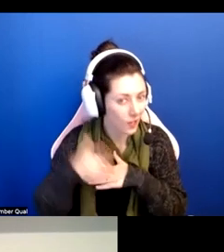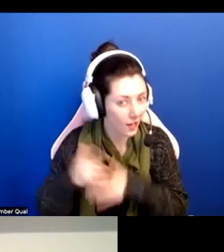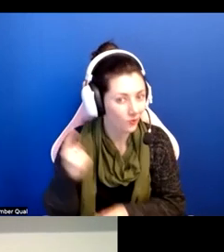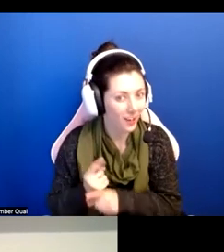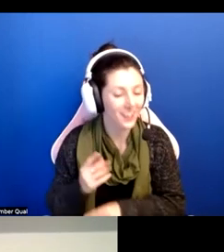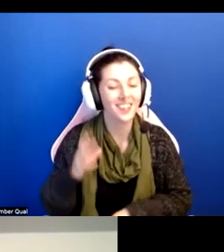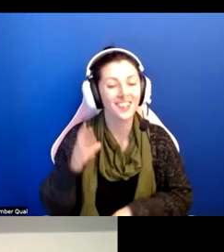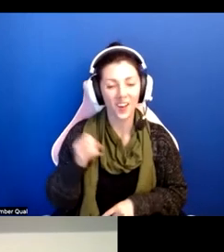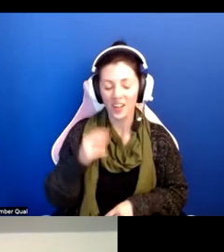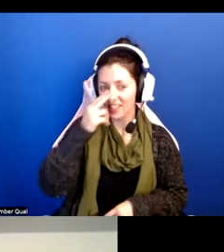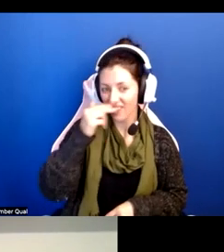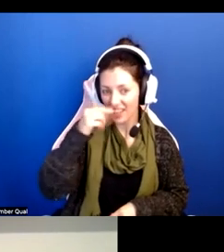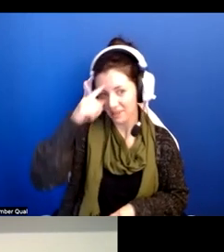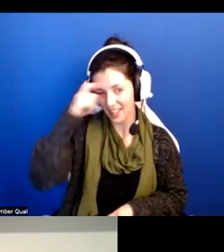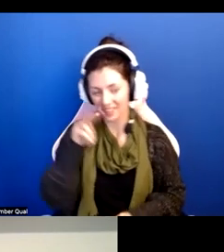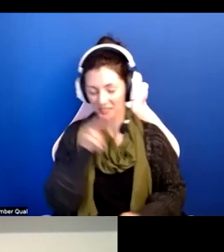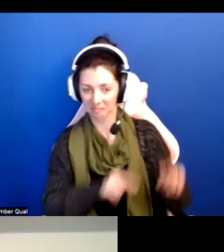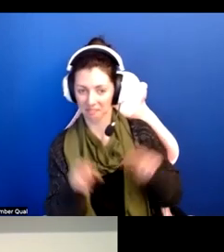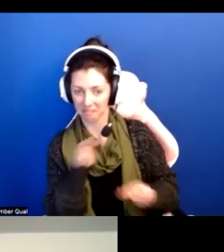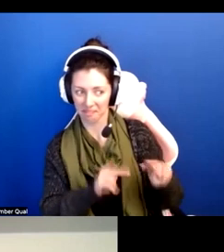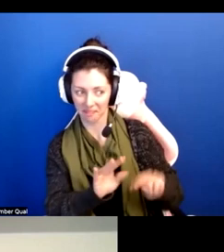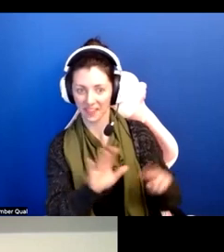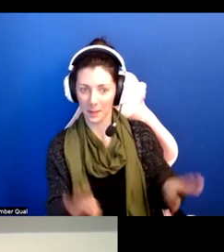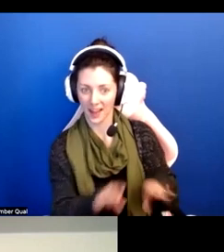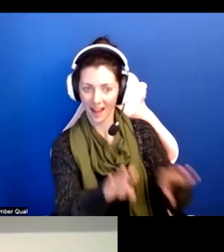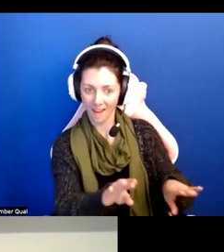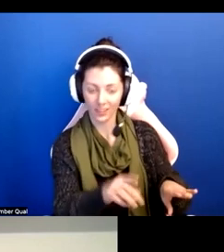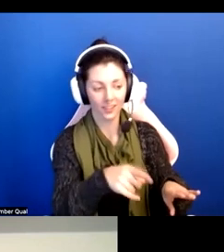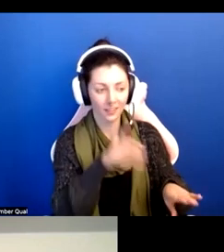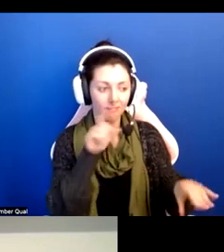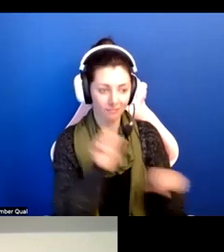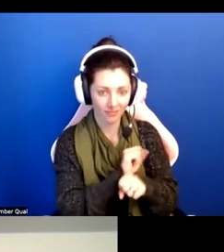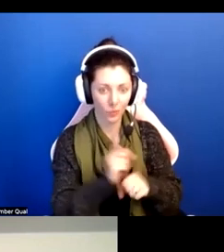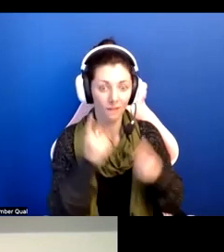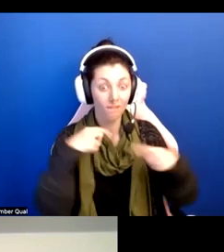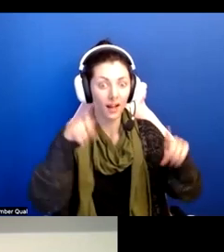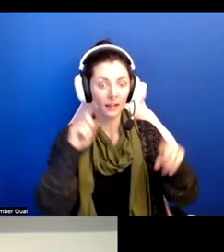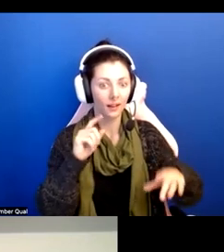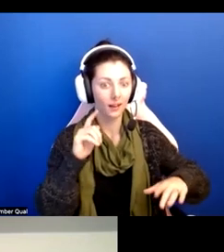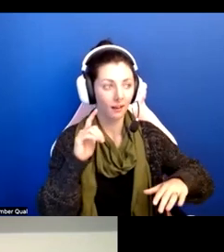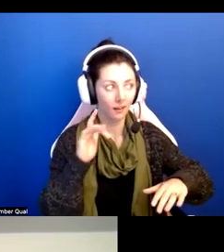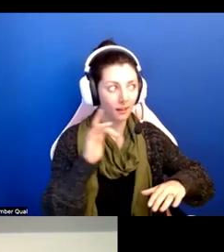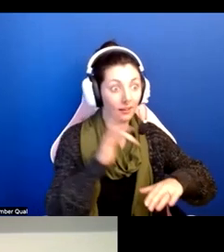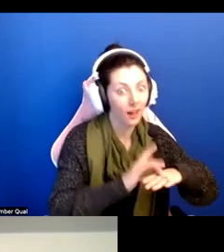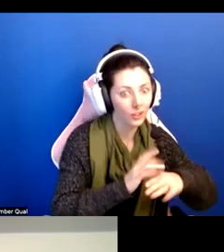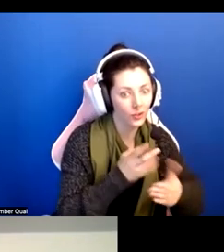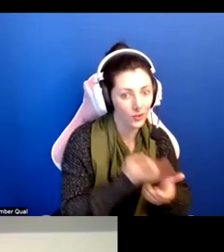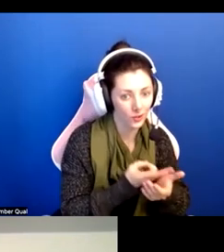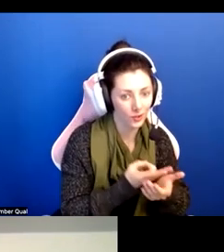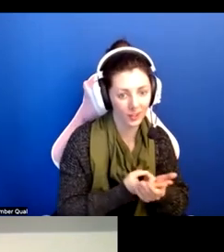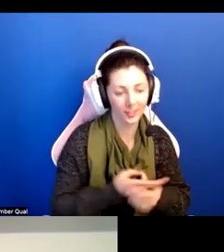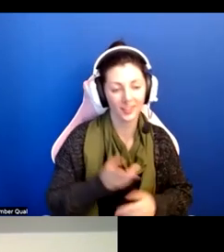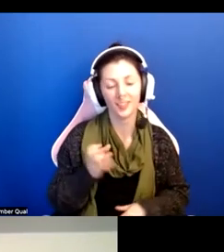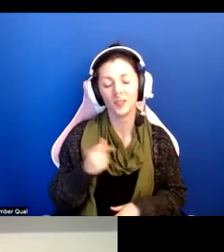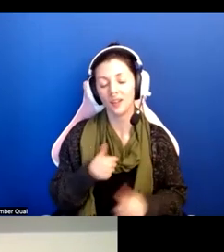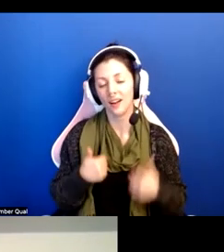watching people sit down and like play and touch with works. And so for those I made some puzzles, because I